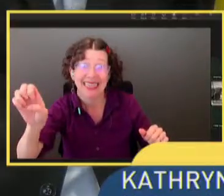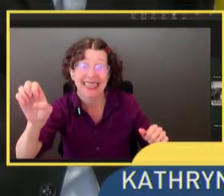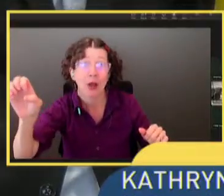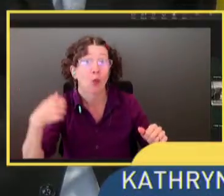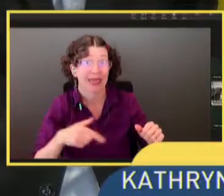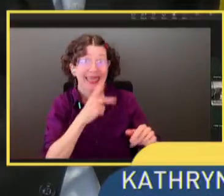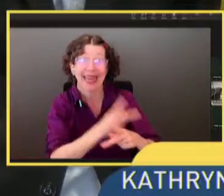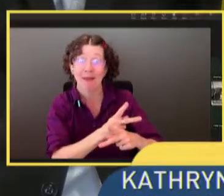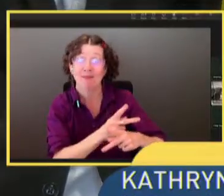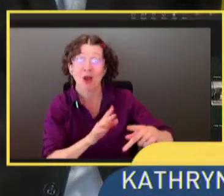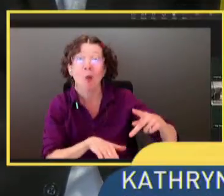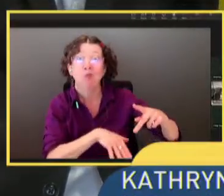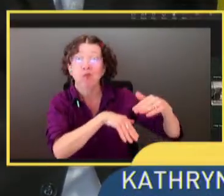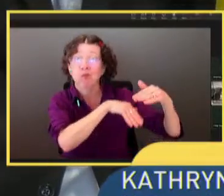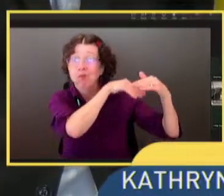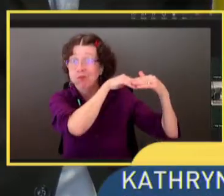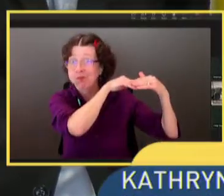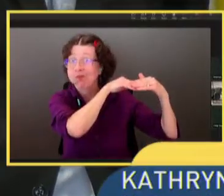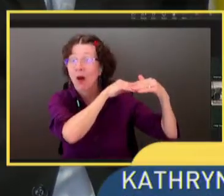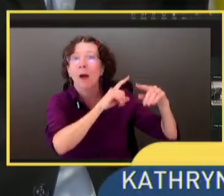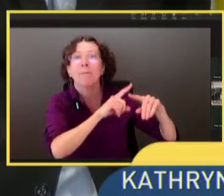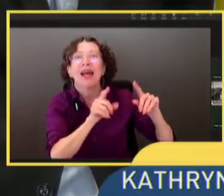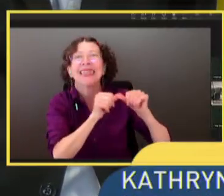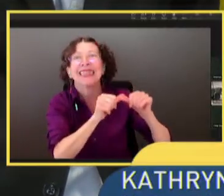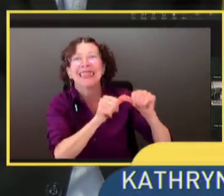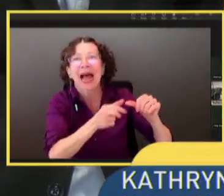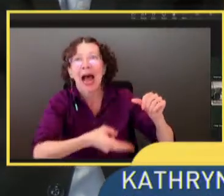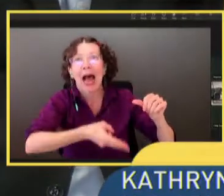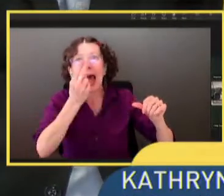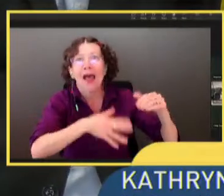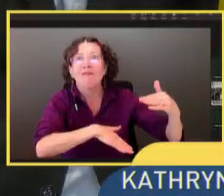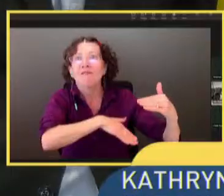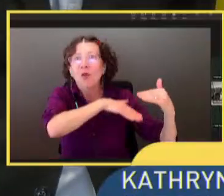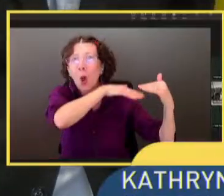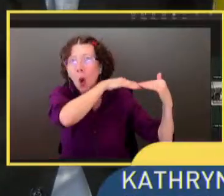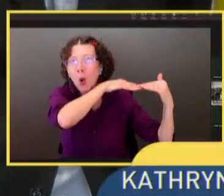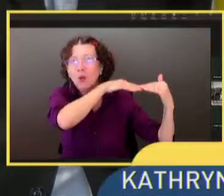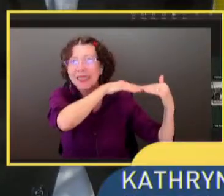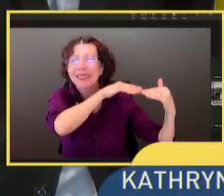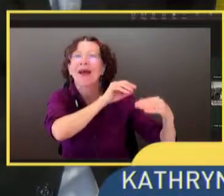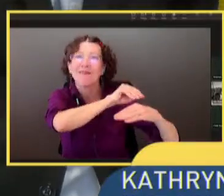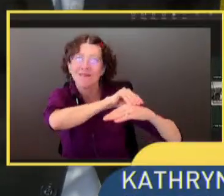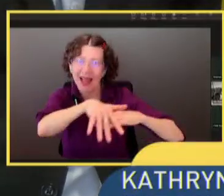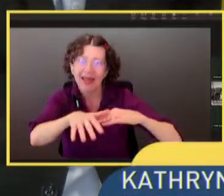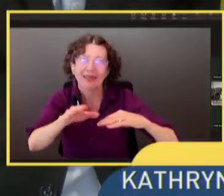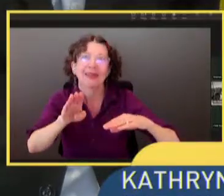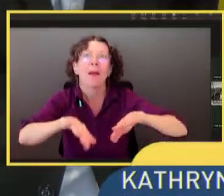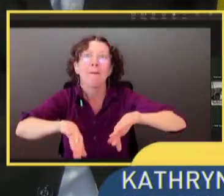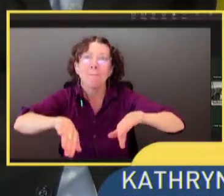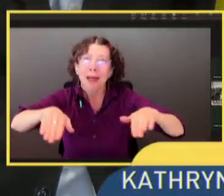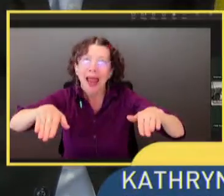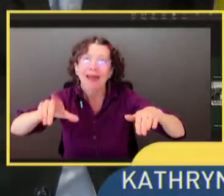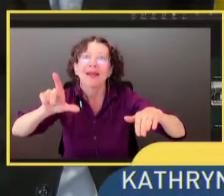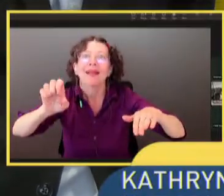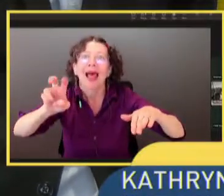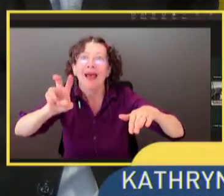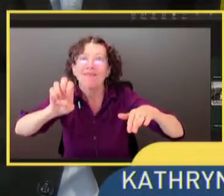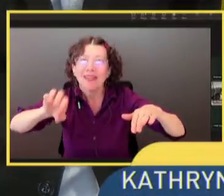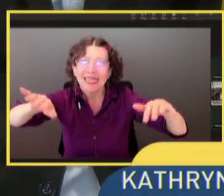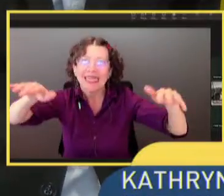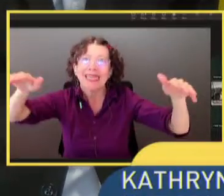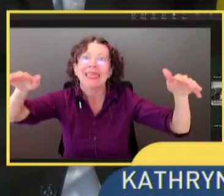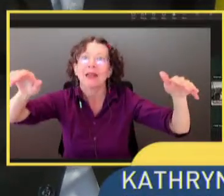prevented an additional 5 feet of floodwater in the Green River at Auburn. which would have overtopped nearly all the